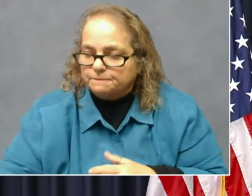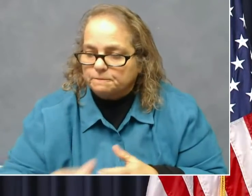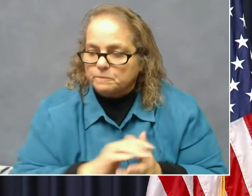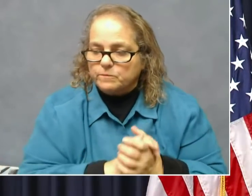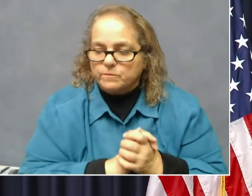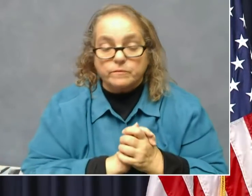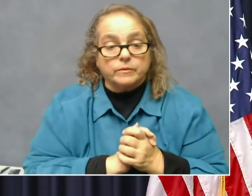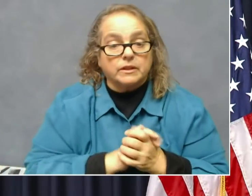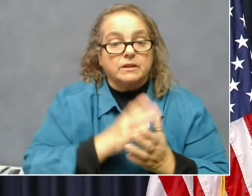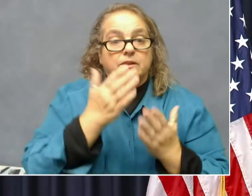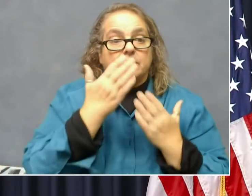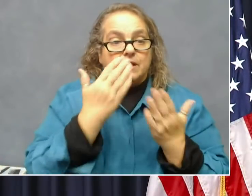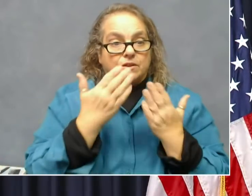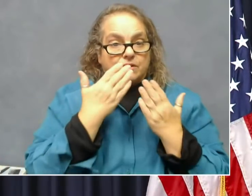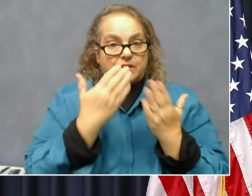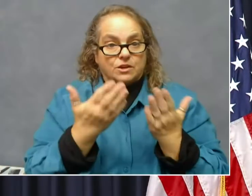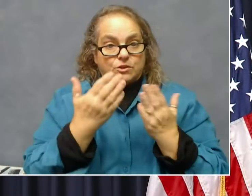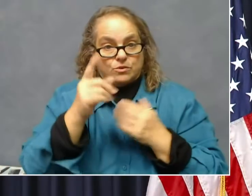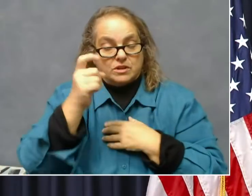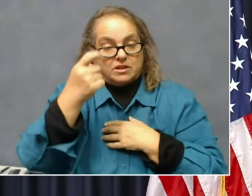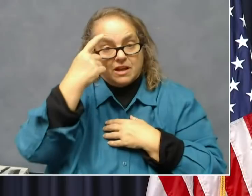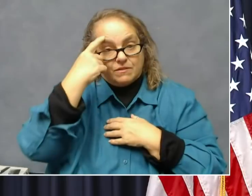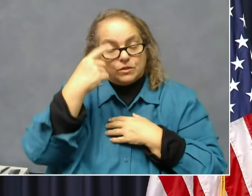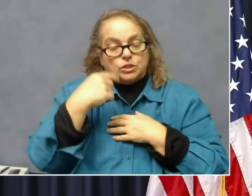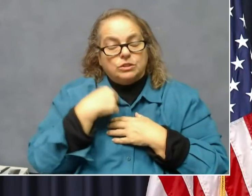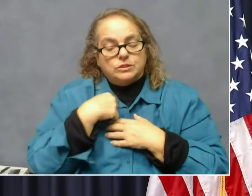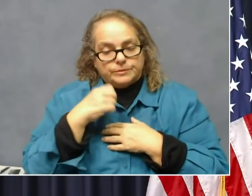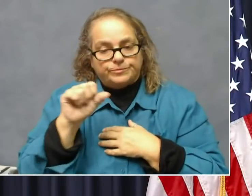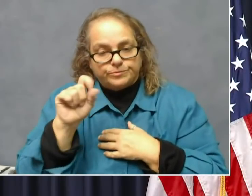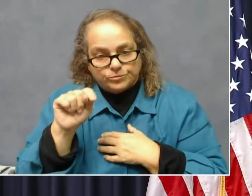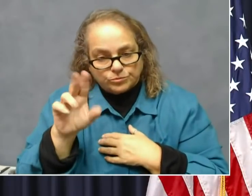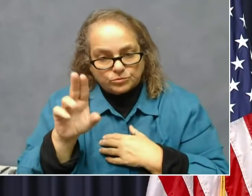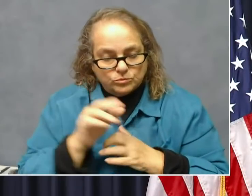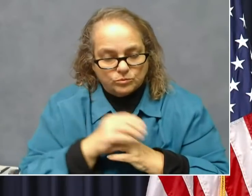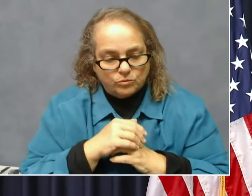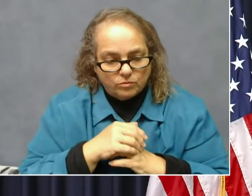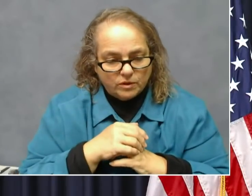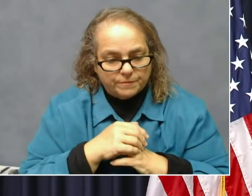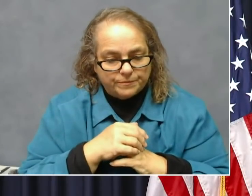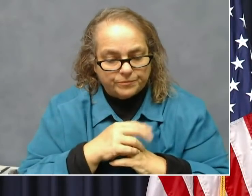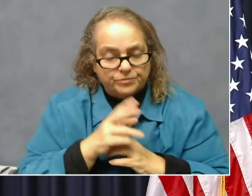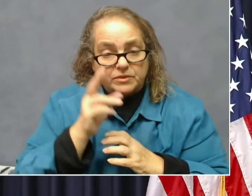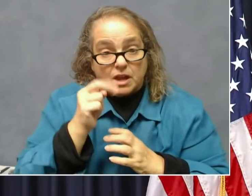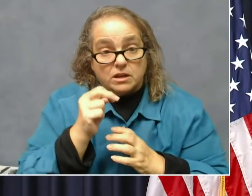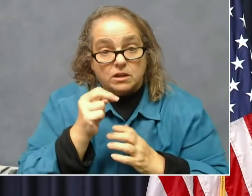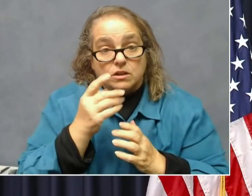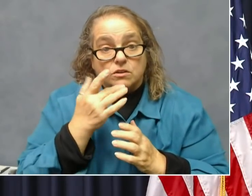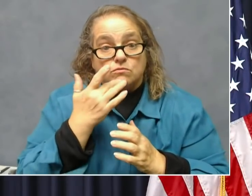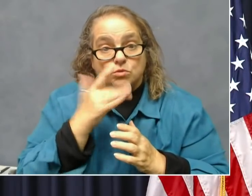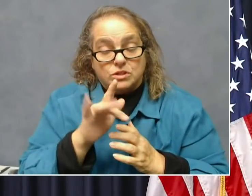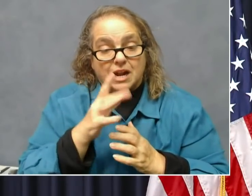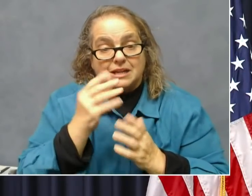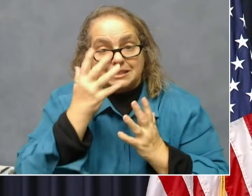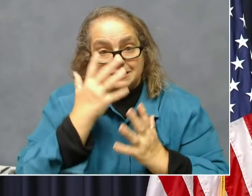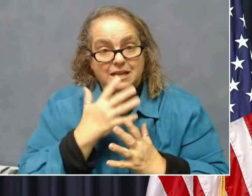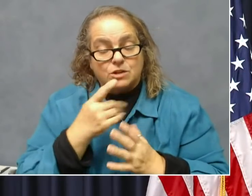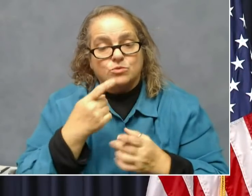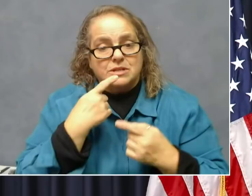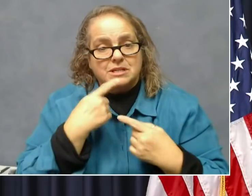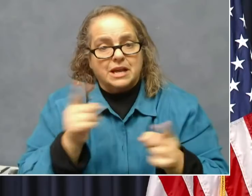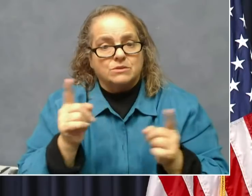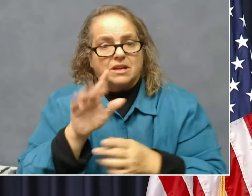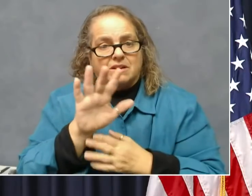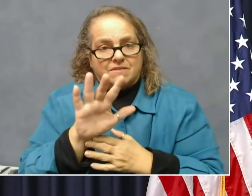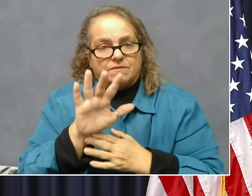Thank you, Governor. Unfortunately and sadly, you announced today the 54